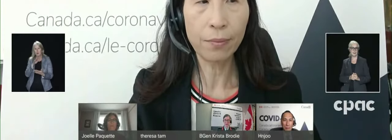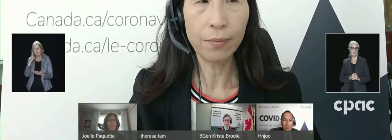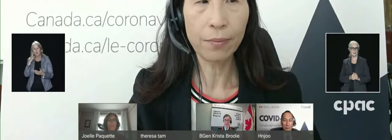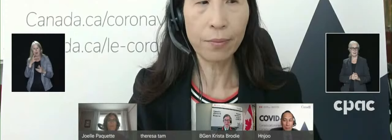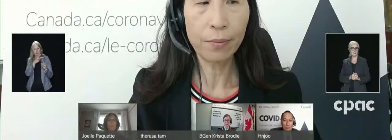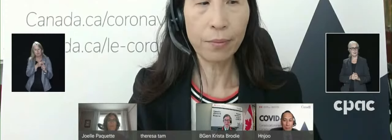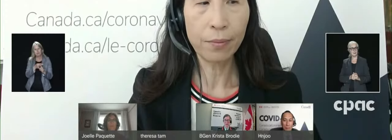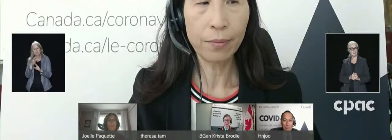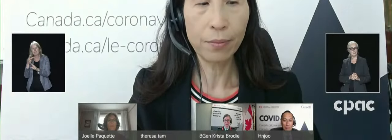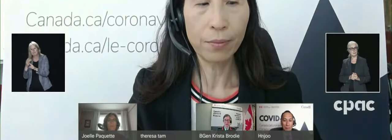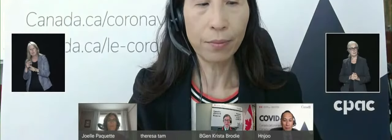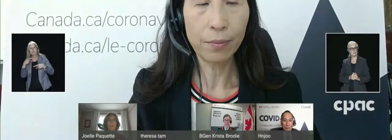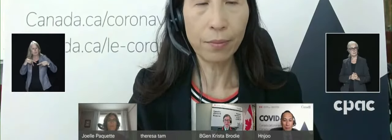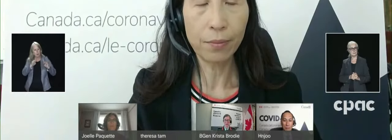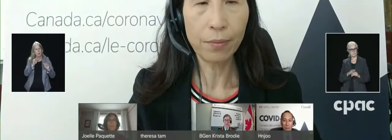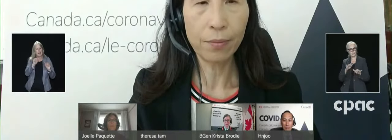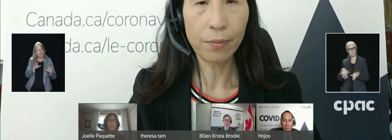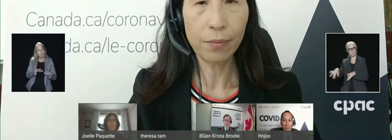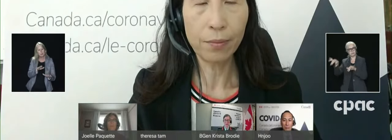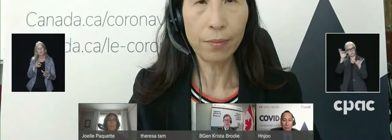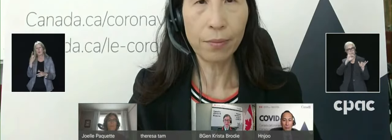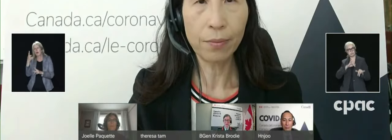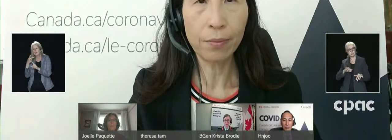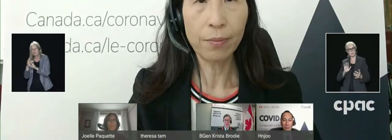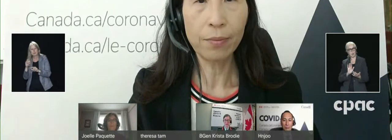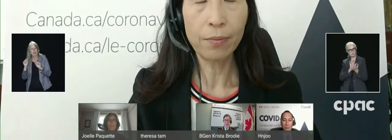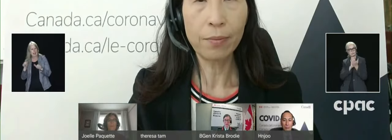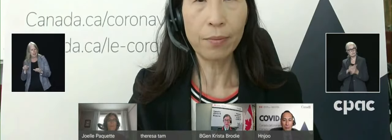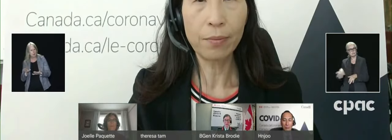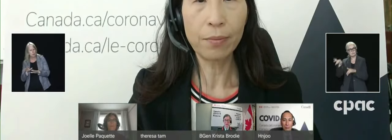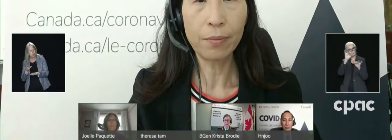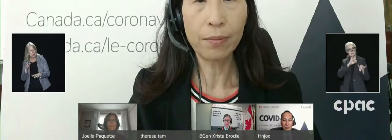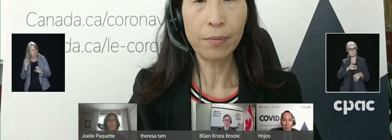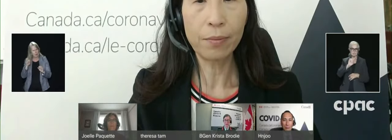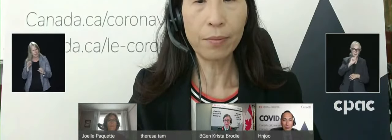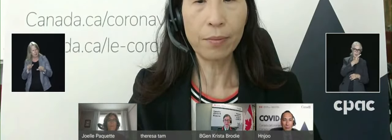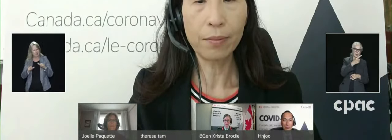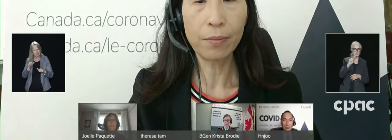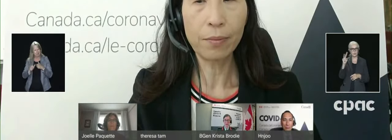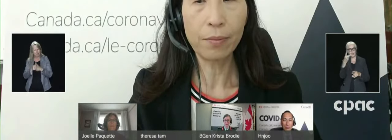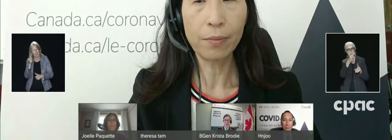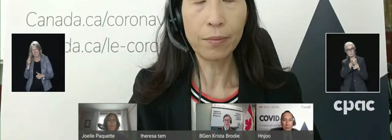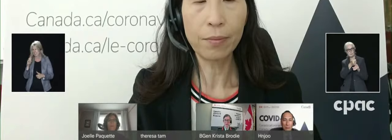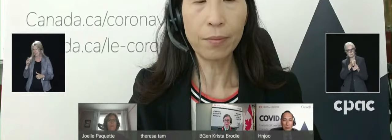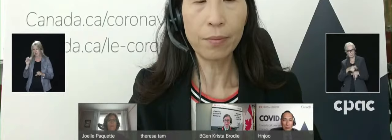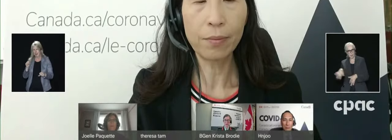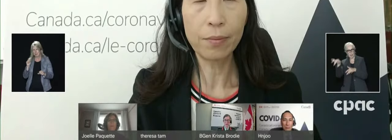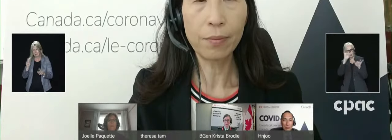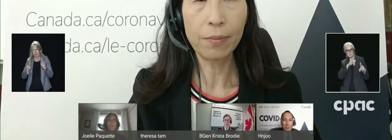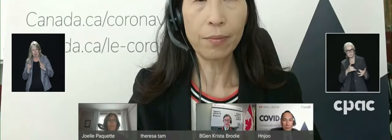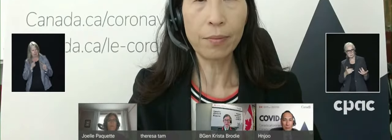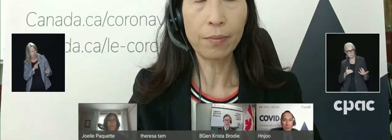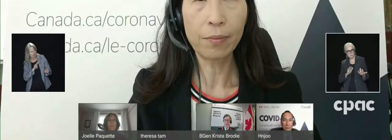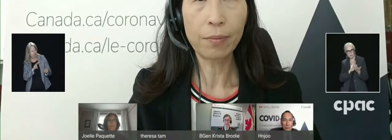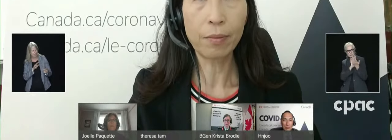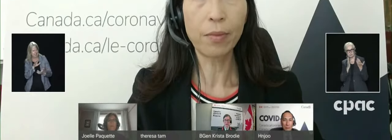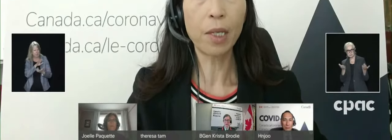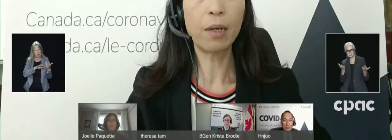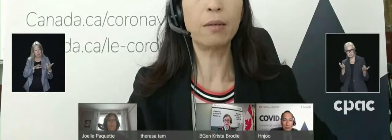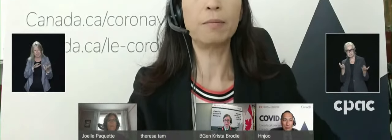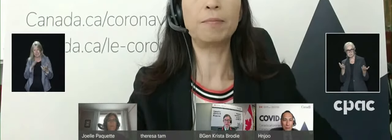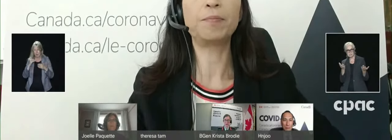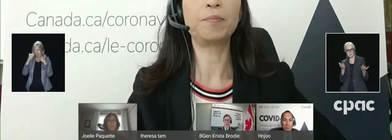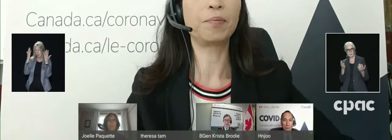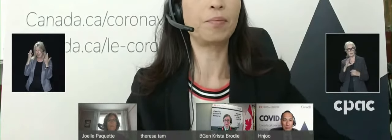vaccinated can do to get at the nuance, isn't there a risk that people will simply be left confused, overwhelmed? If they can't find